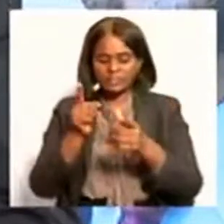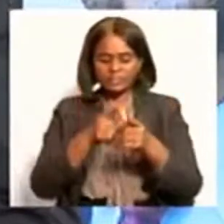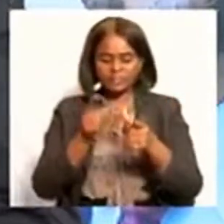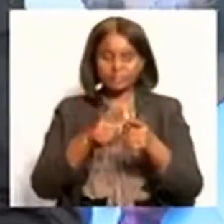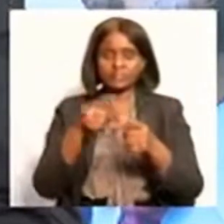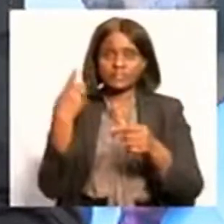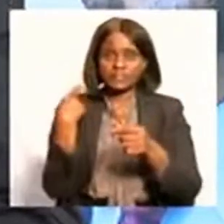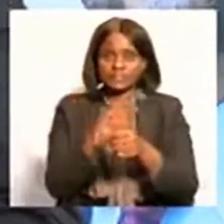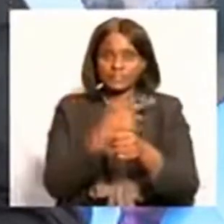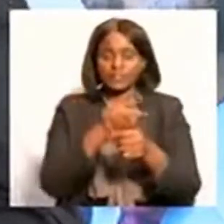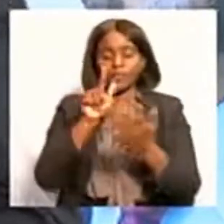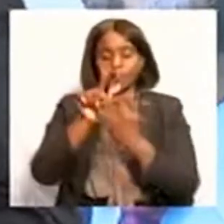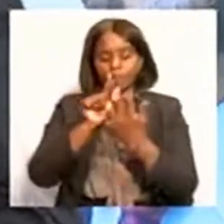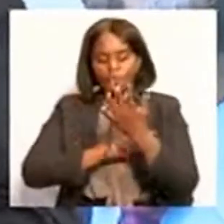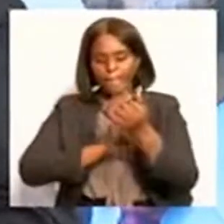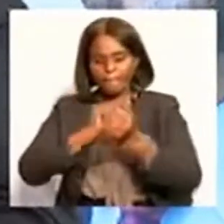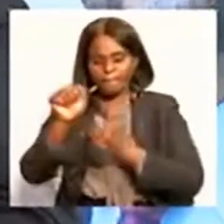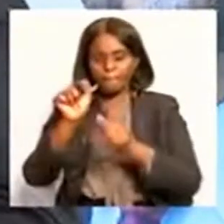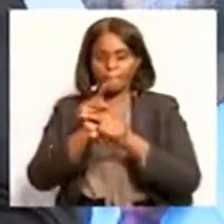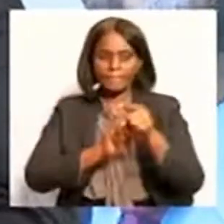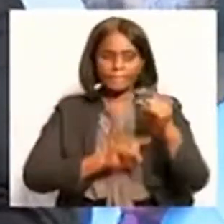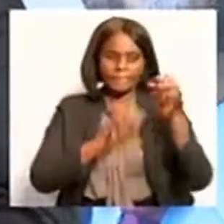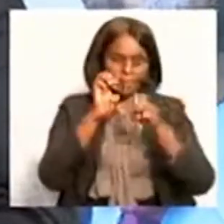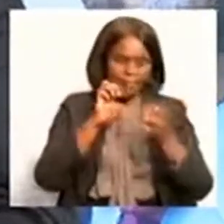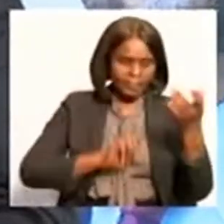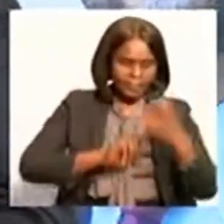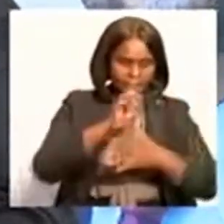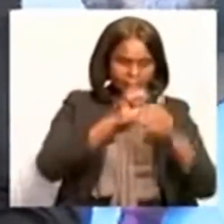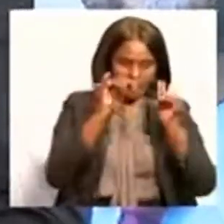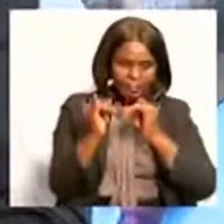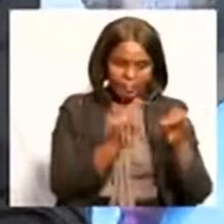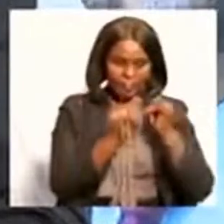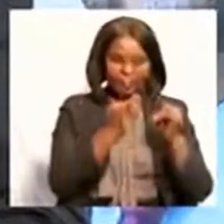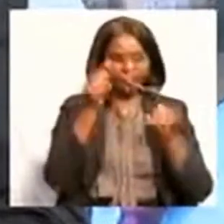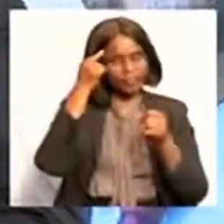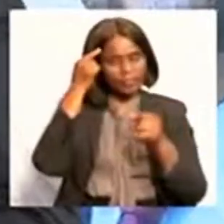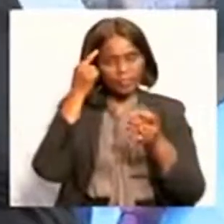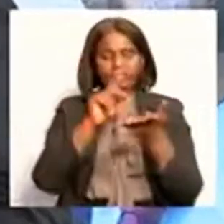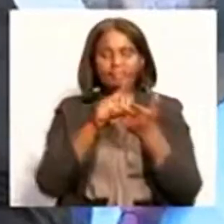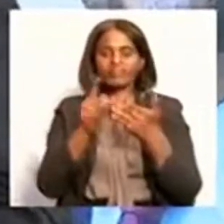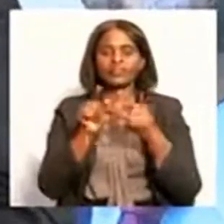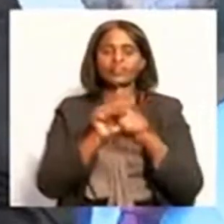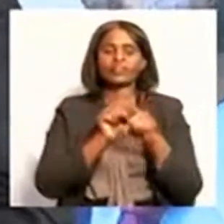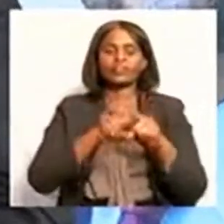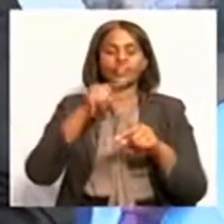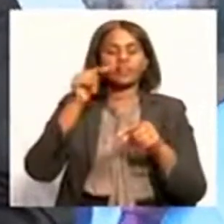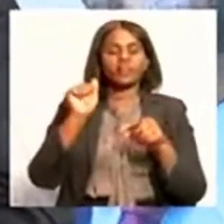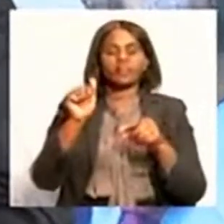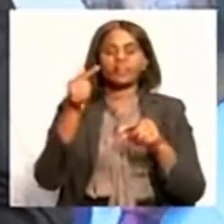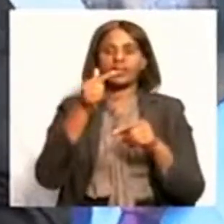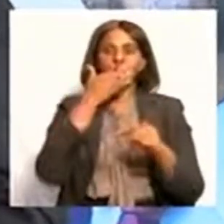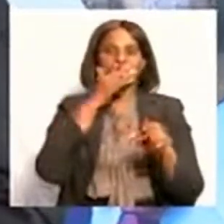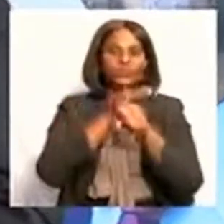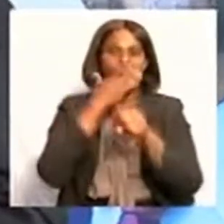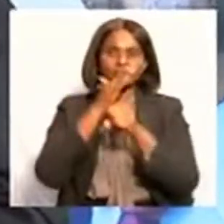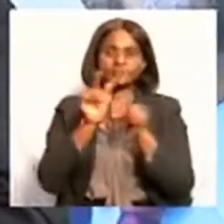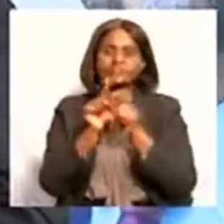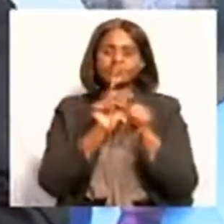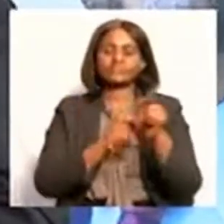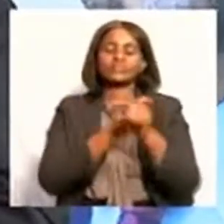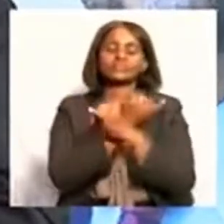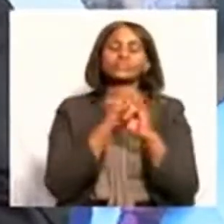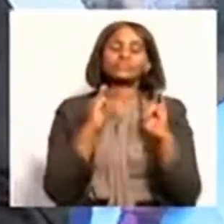course does pass the law, the Executive does the implementation of government programs, and Auditor General now provides assurance, independent